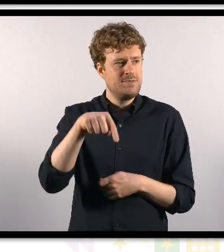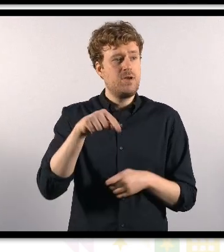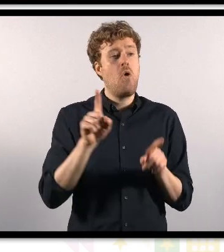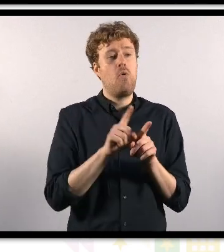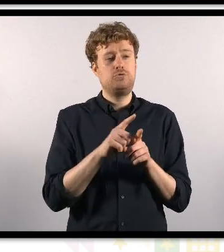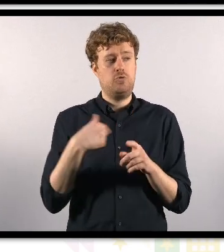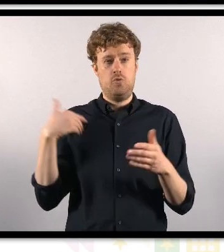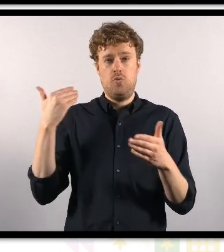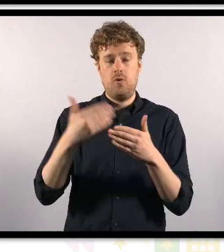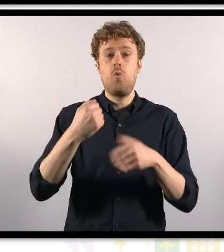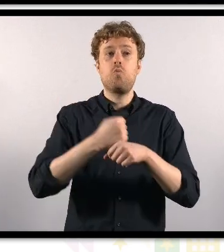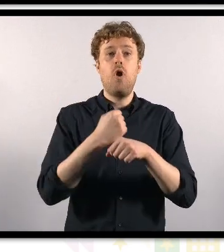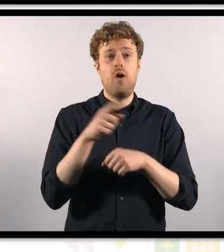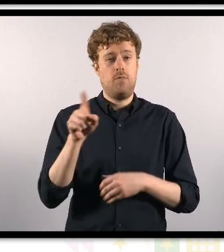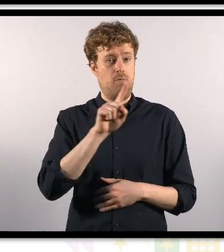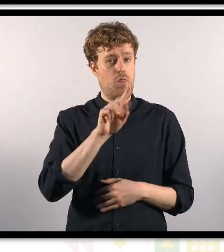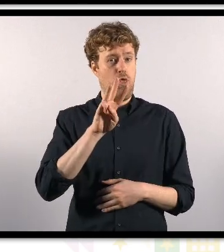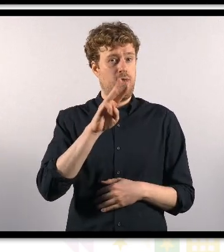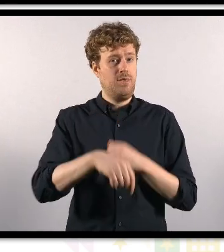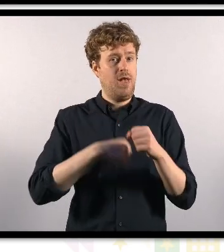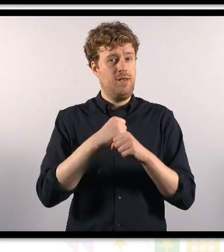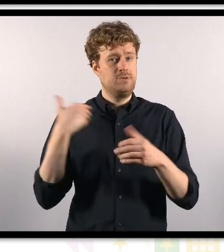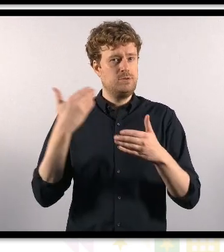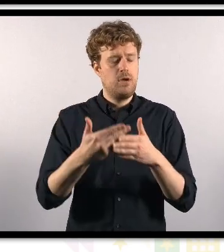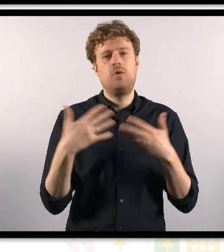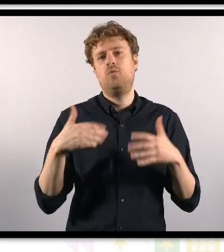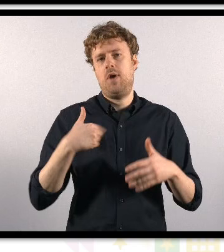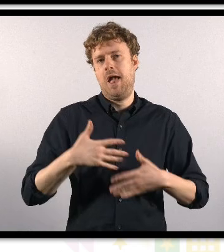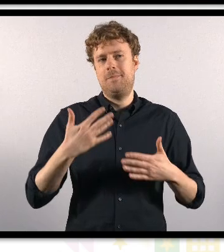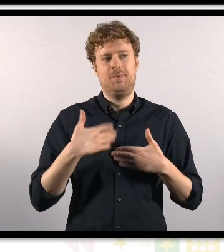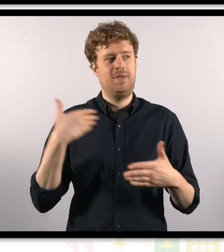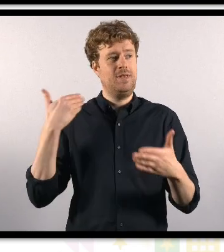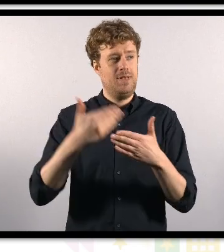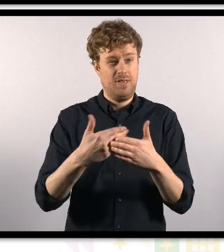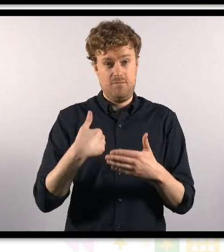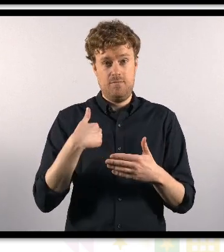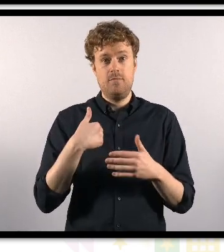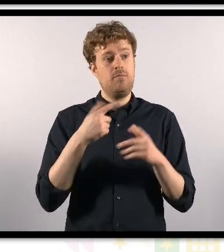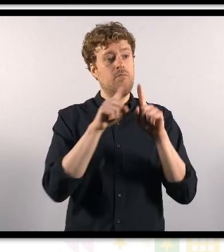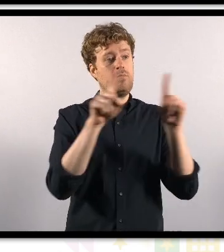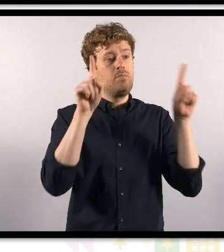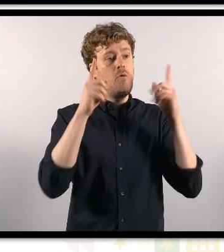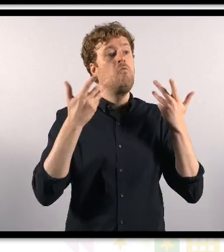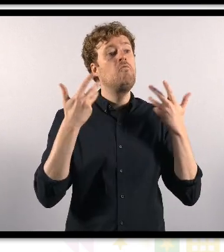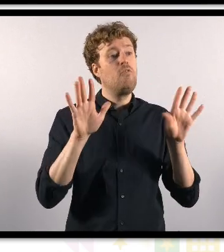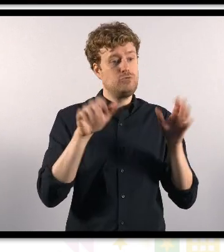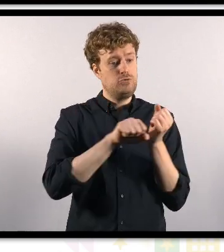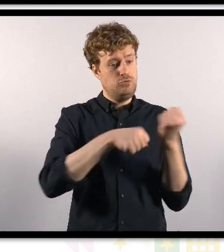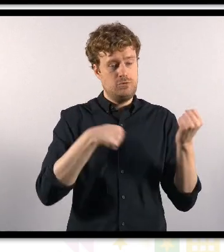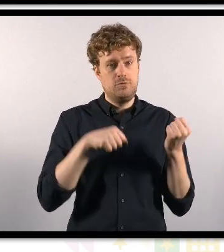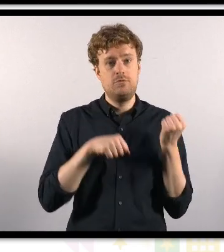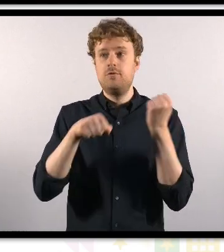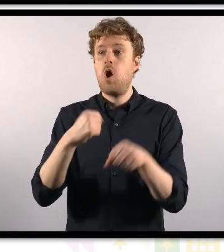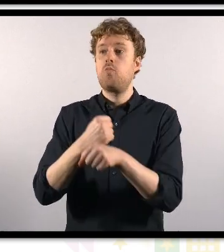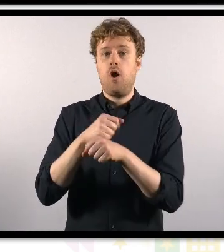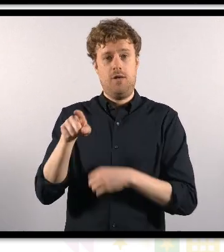with DrizzleDB. Shout out to anyone in the audience who has worked on Drizzle so far. Since then, I worked with multiple